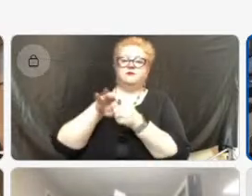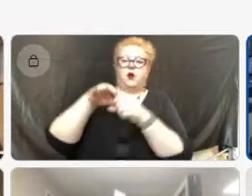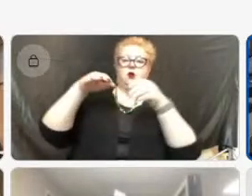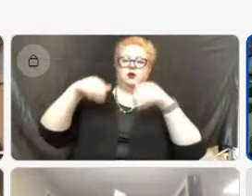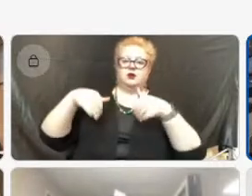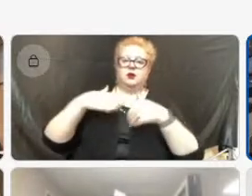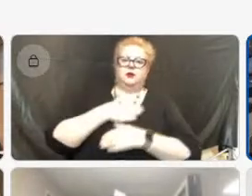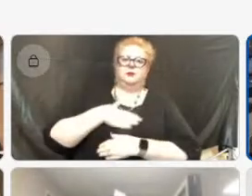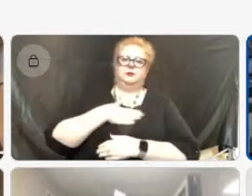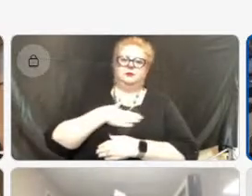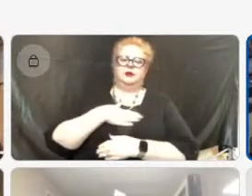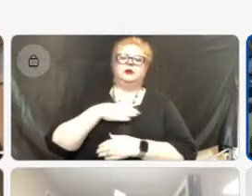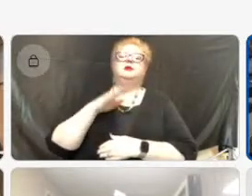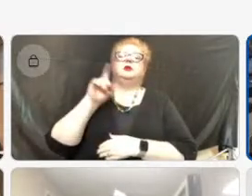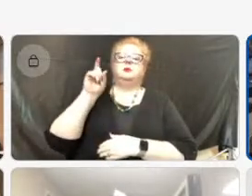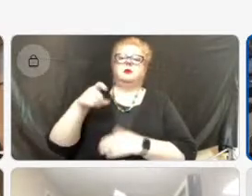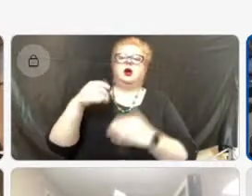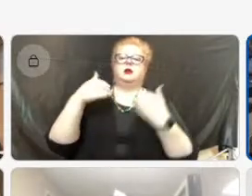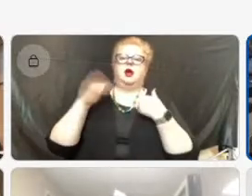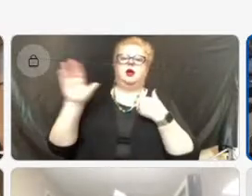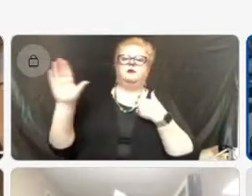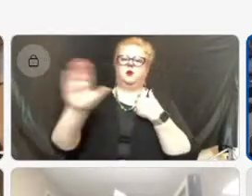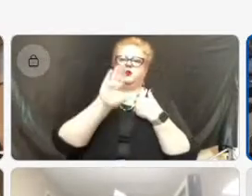And or remotely.